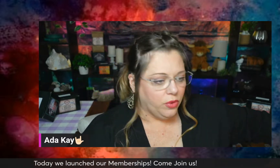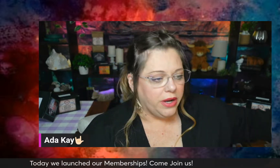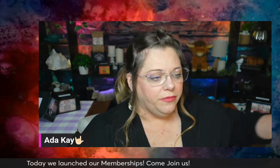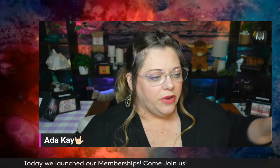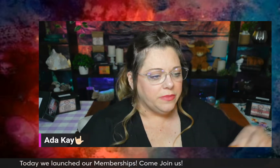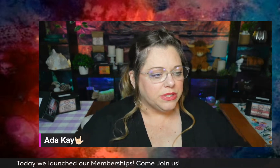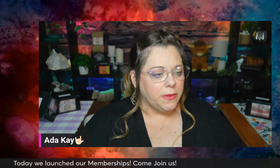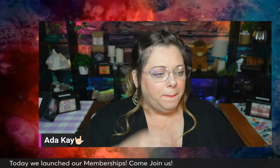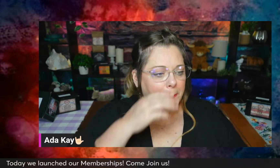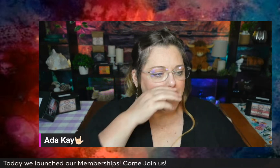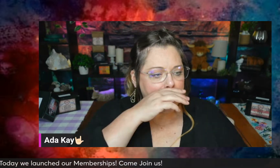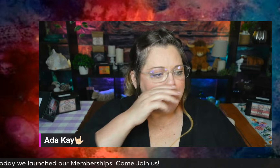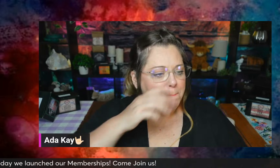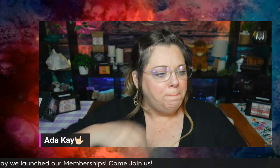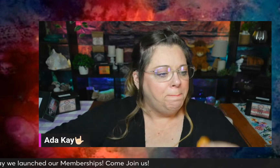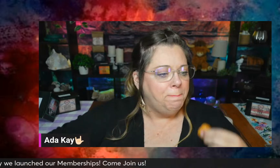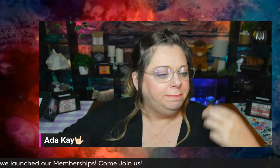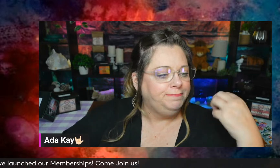They have kratom vapes.